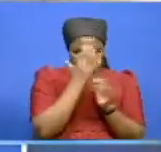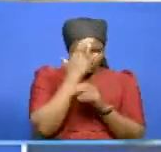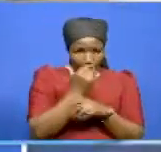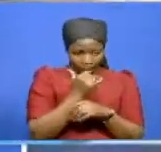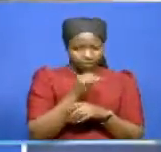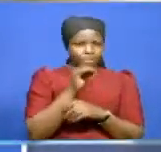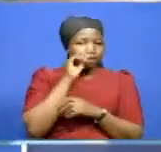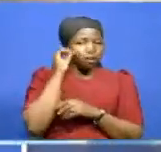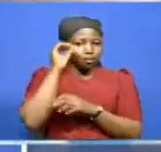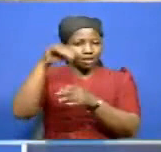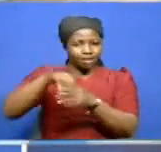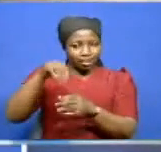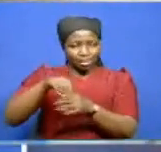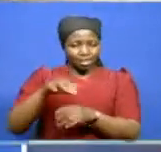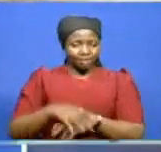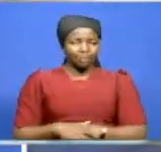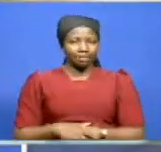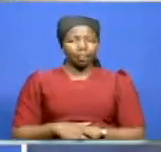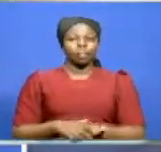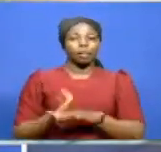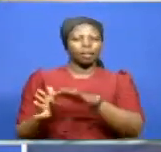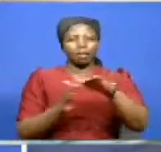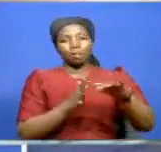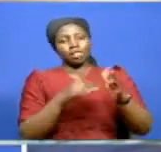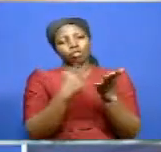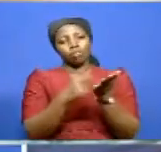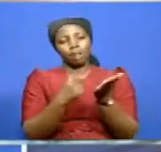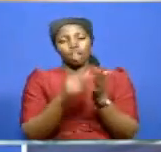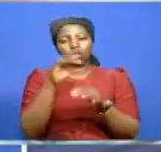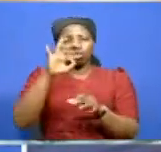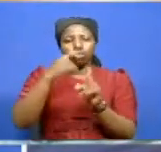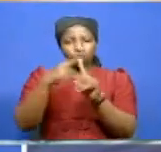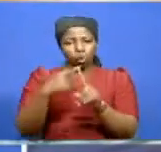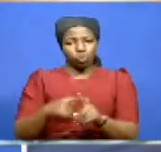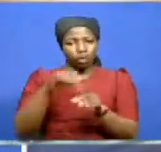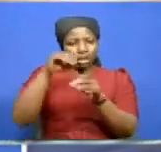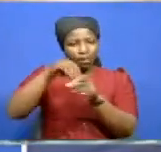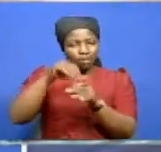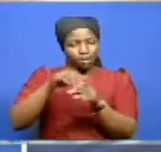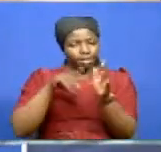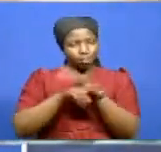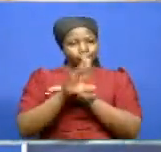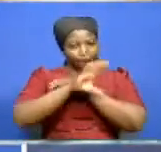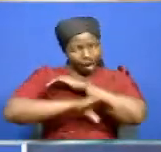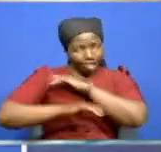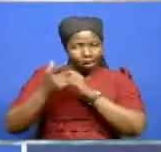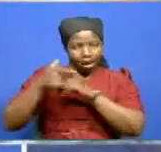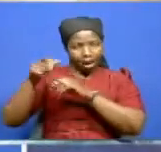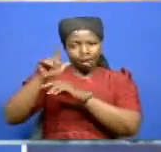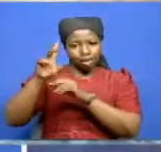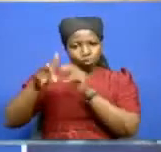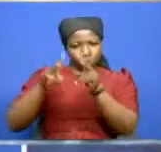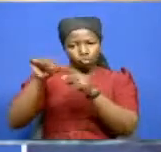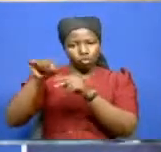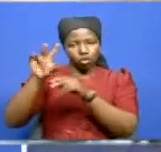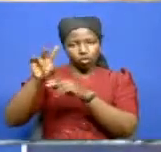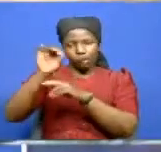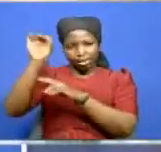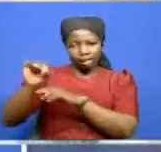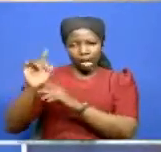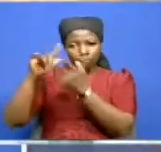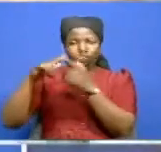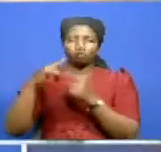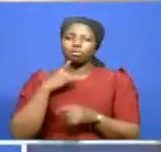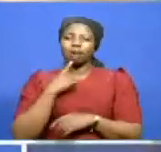to domestic investments. In Uganda, total investment inflows into the country increased by 22.2% to